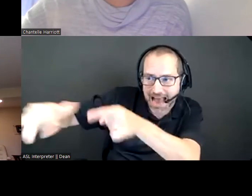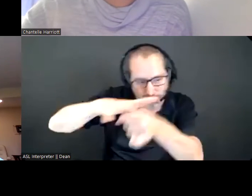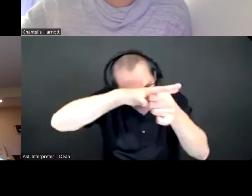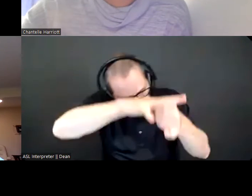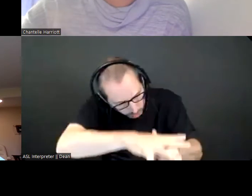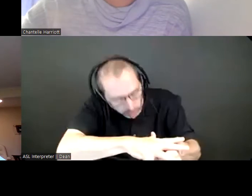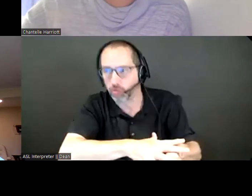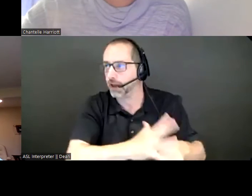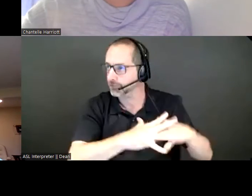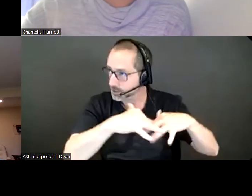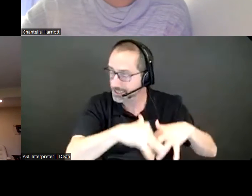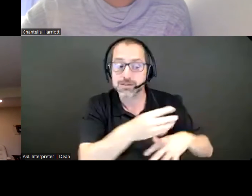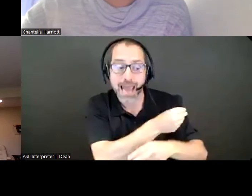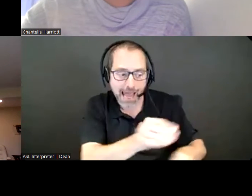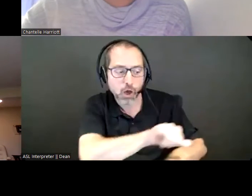white.